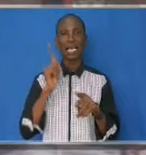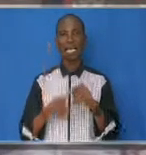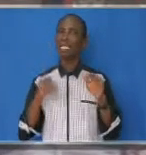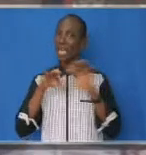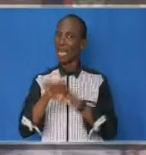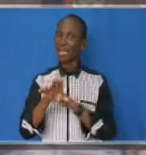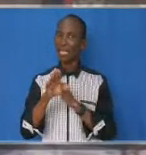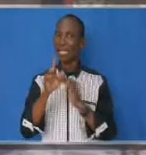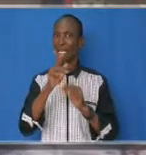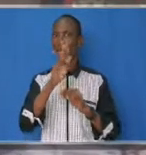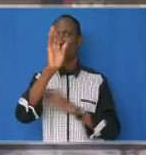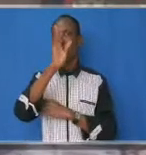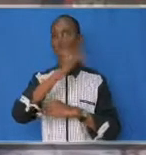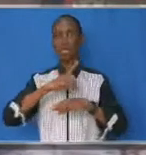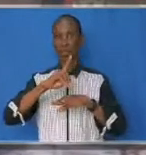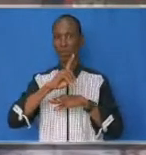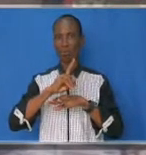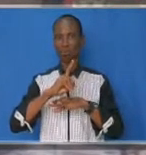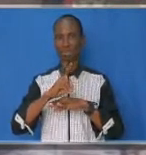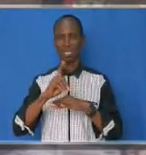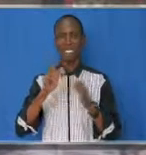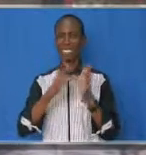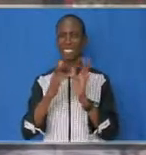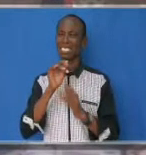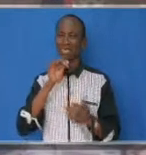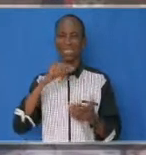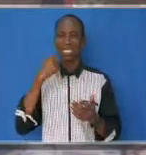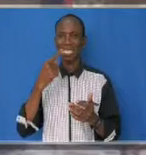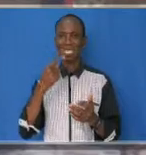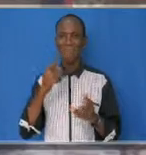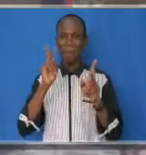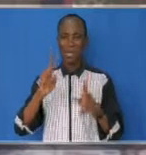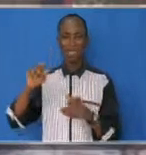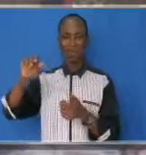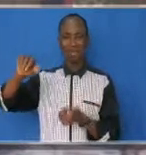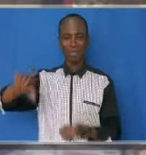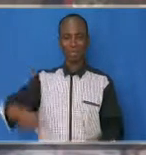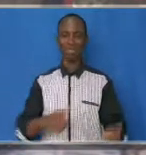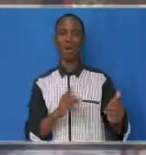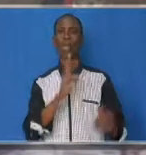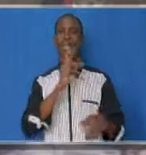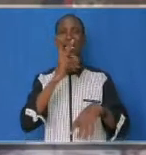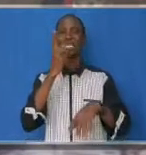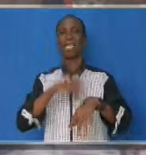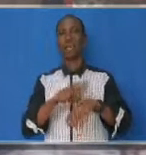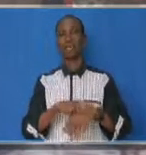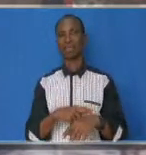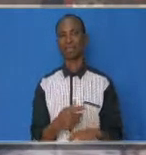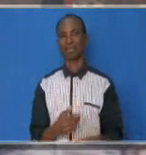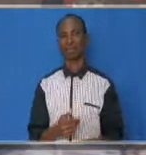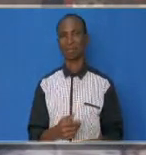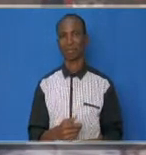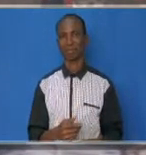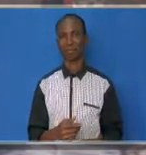Eto so miensa okwan a esese wo fa so bo esu, the